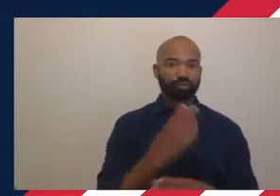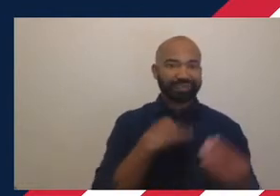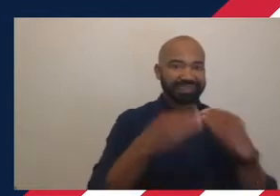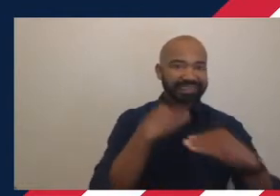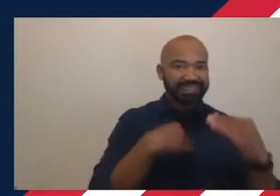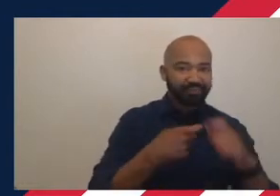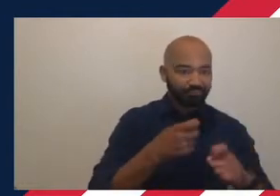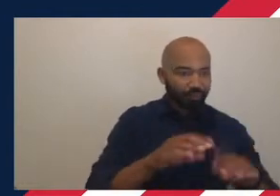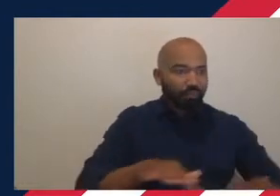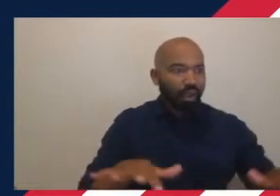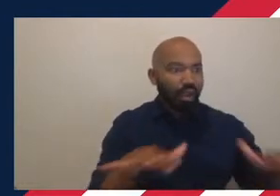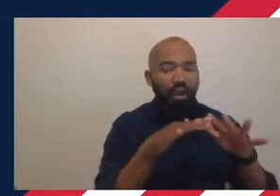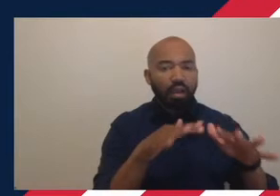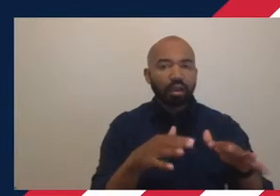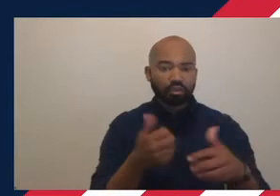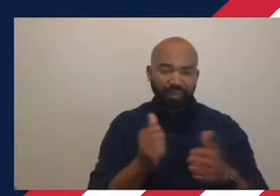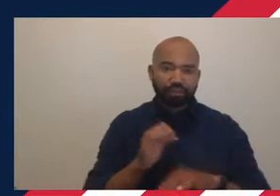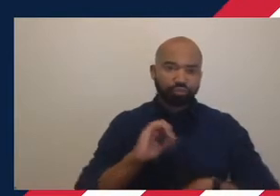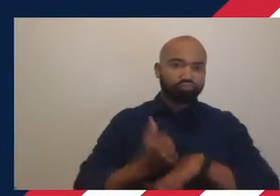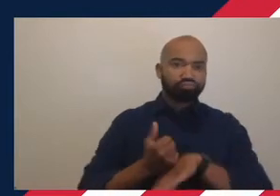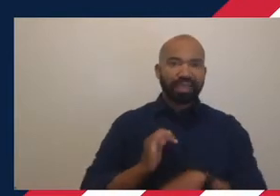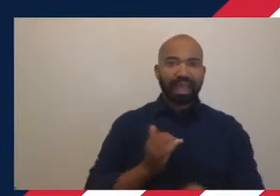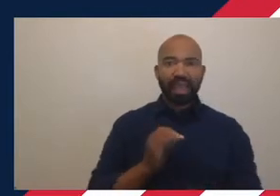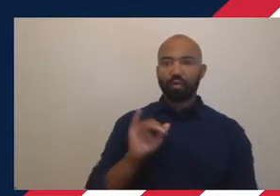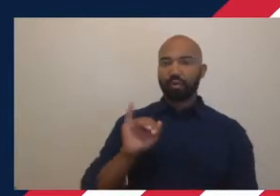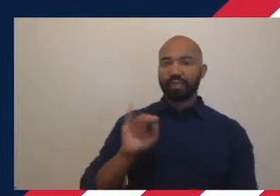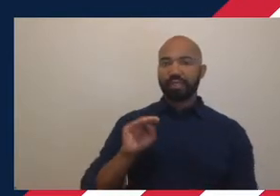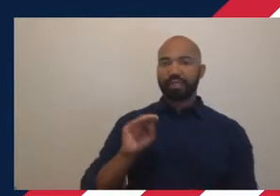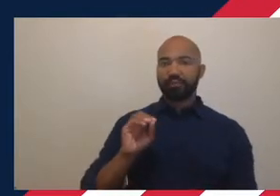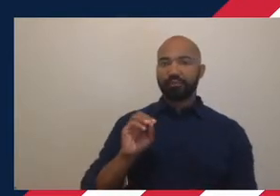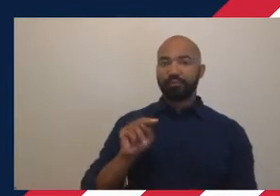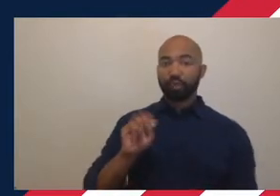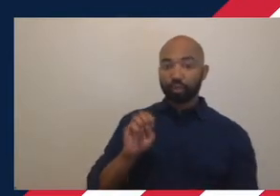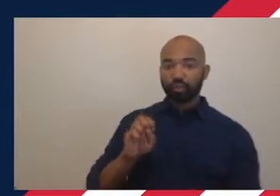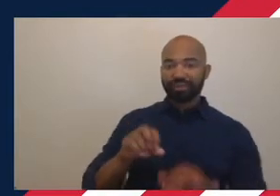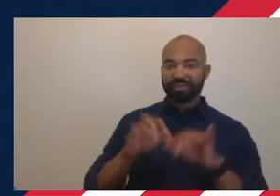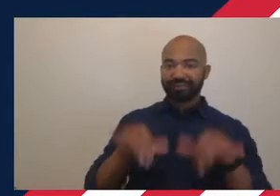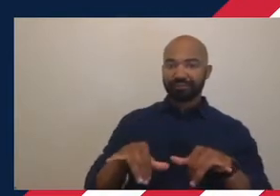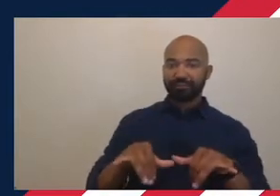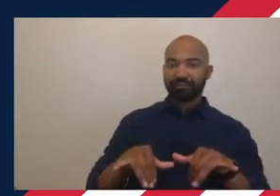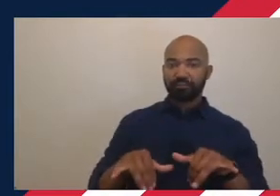going to wait and try to figure this out and wait for somebody to save us. That's what we're doing